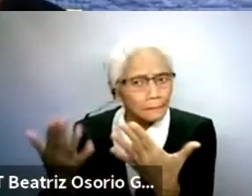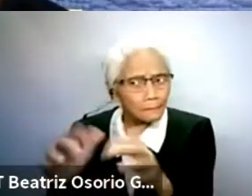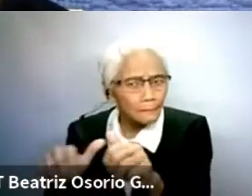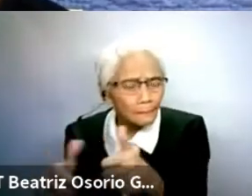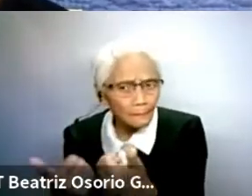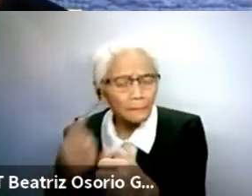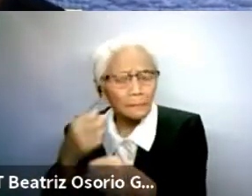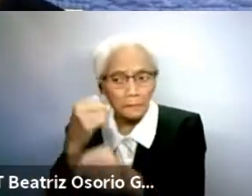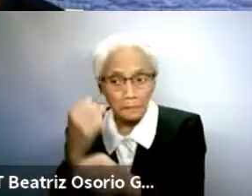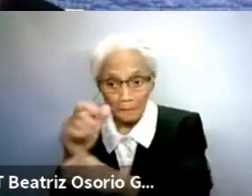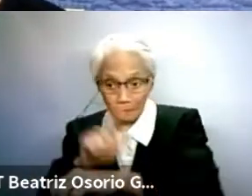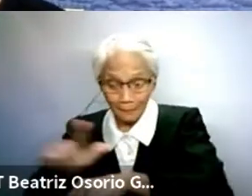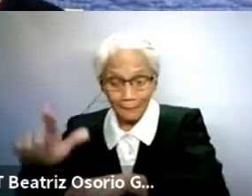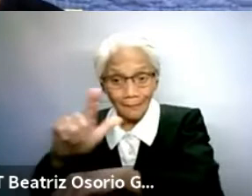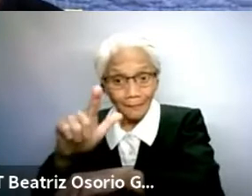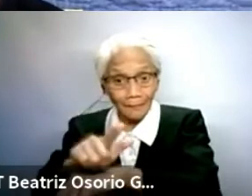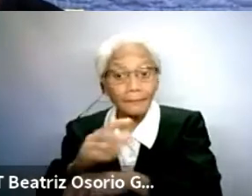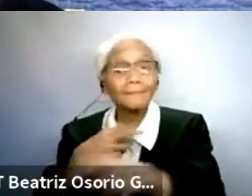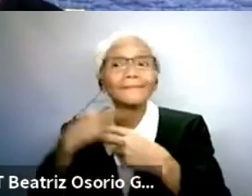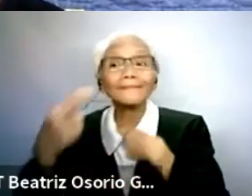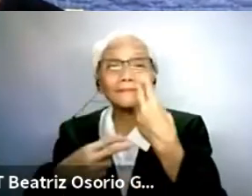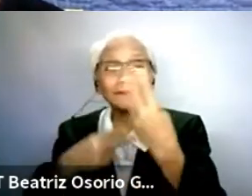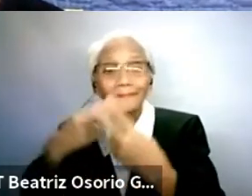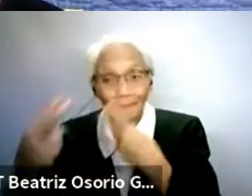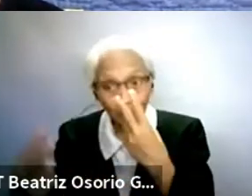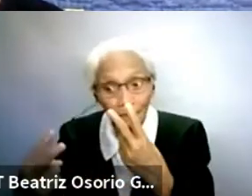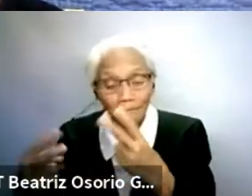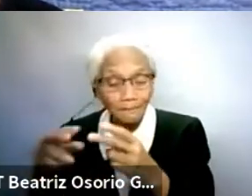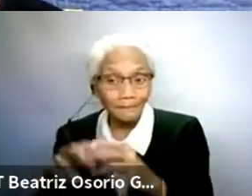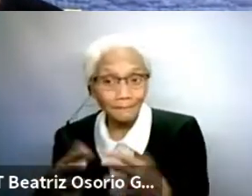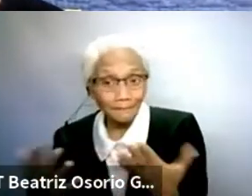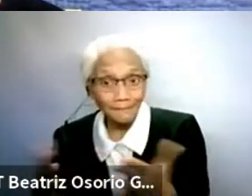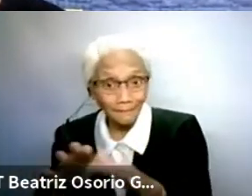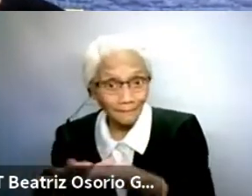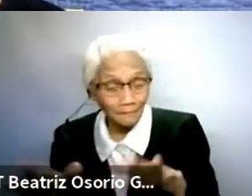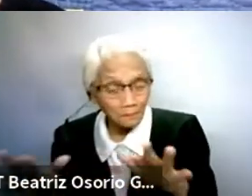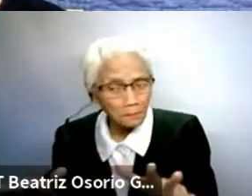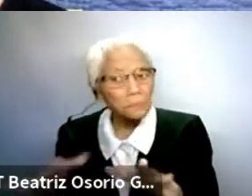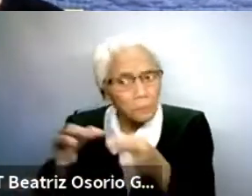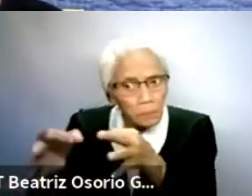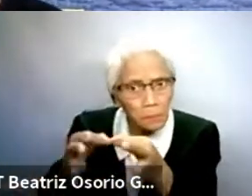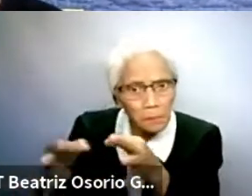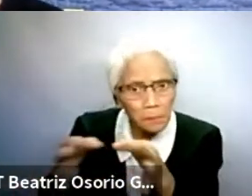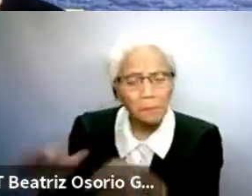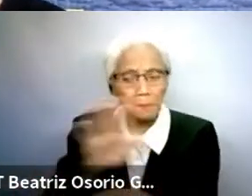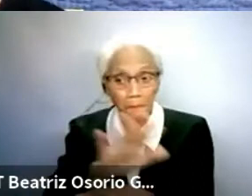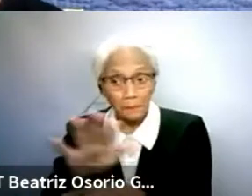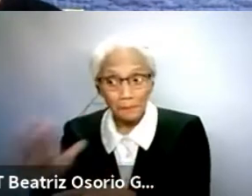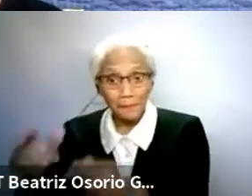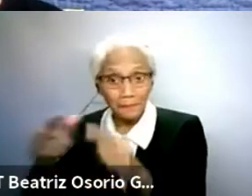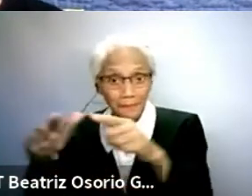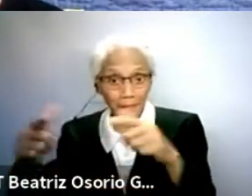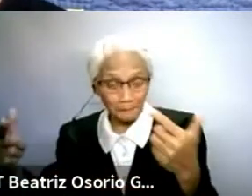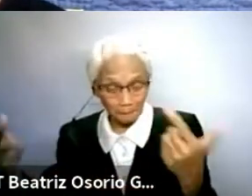localize the children's voices and to explain to it language that's friendly to all, the